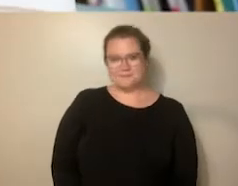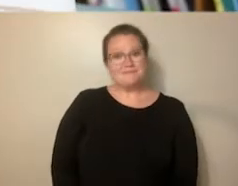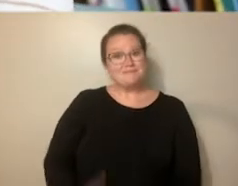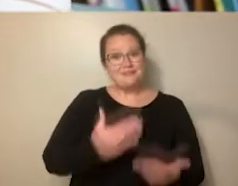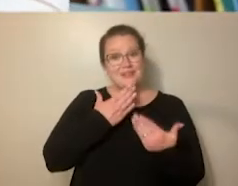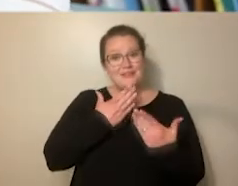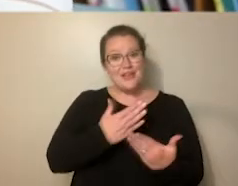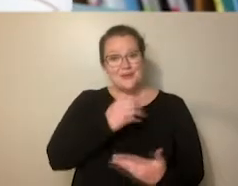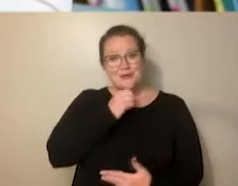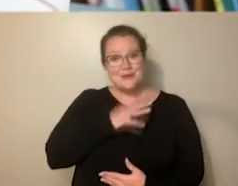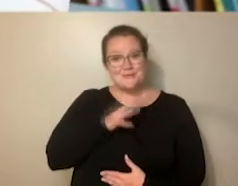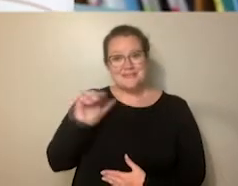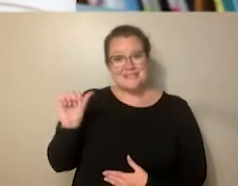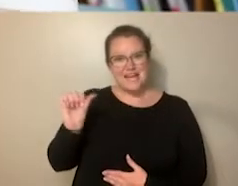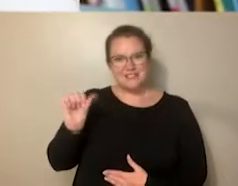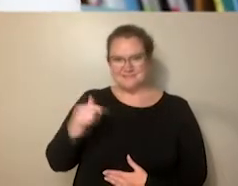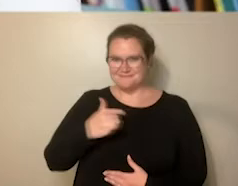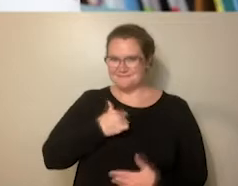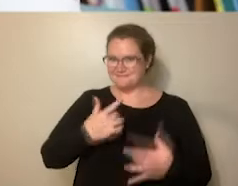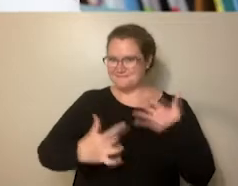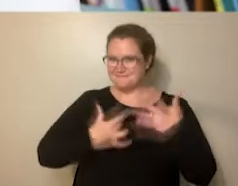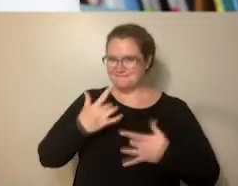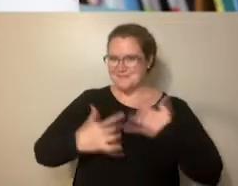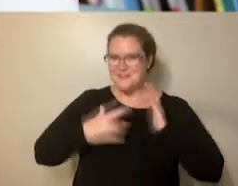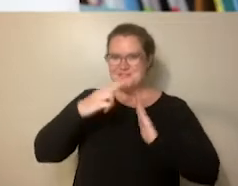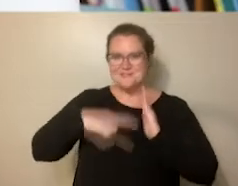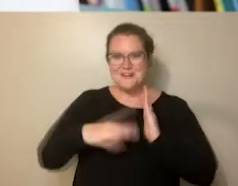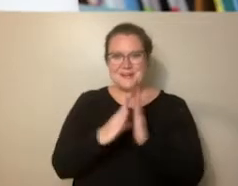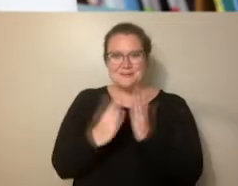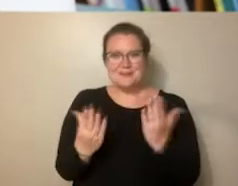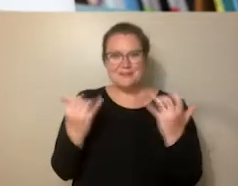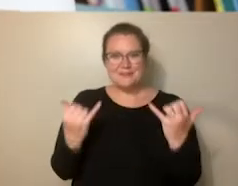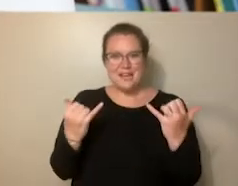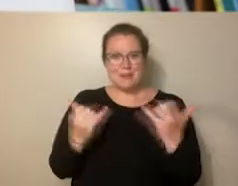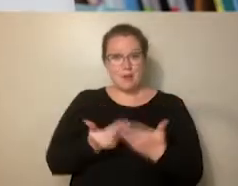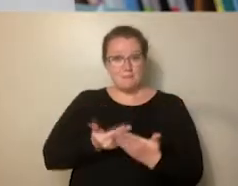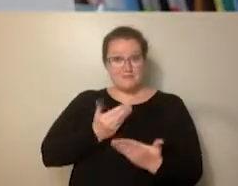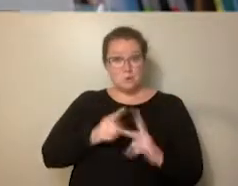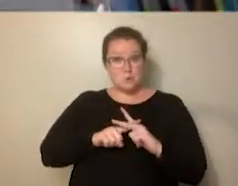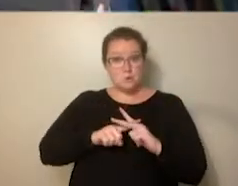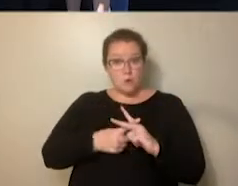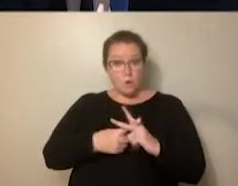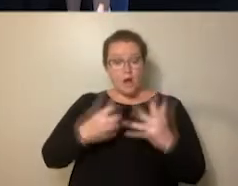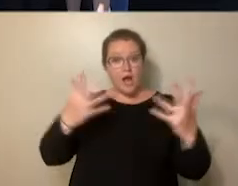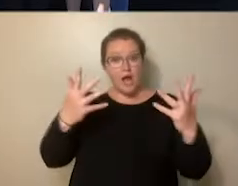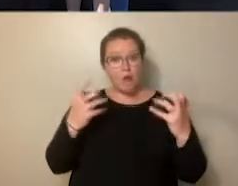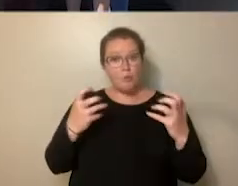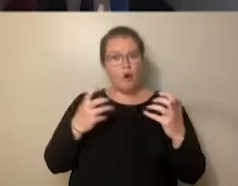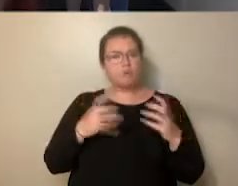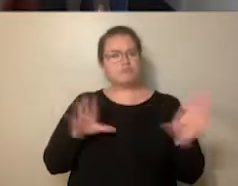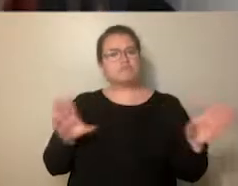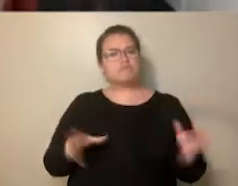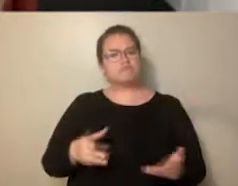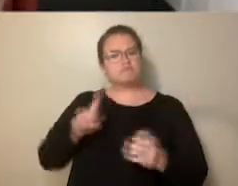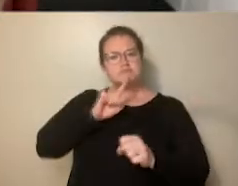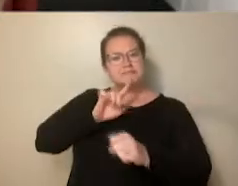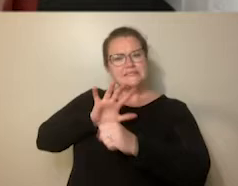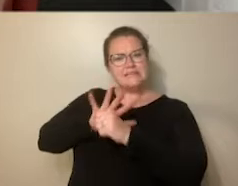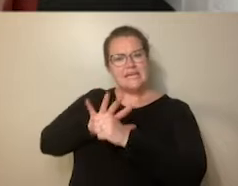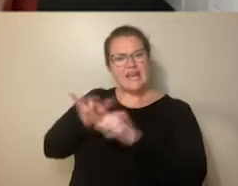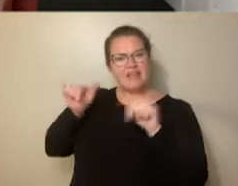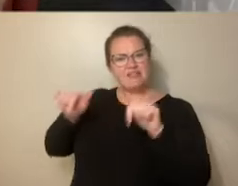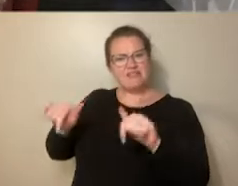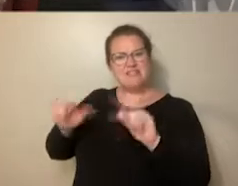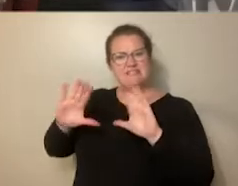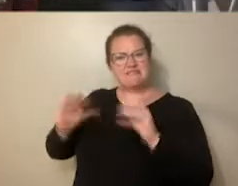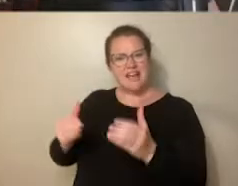Thank you, Miss Ashley. I'm so excited to read this book to you today. Before we get started, I wanted to dedicate this book reading to my kindergarten class